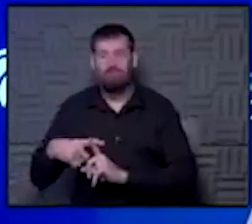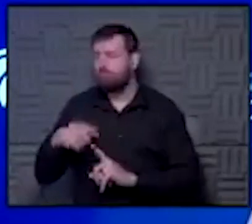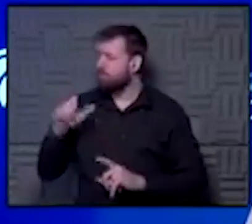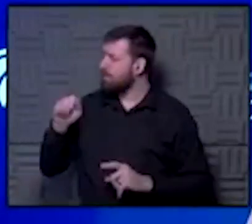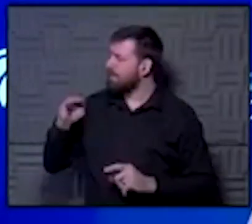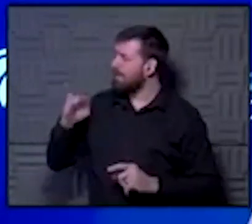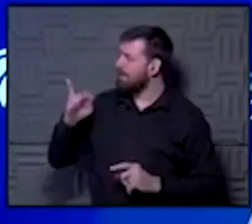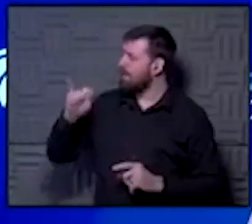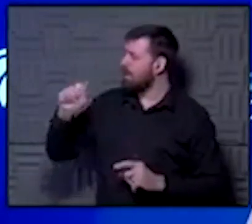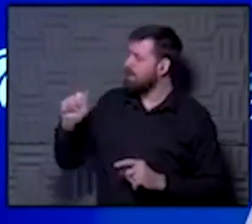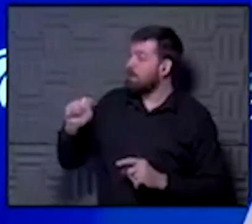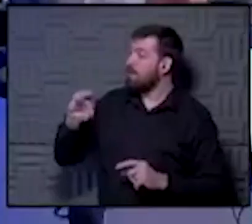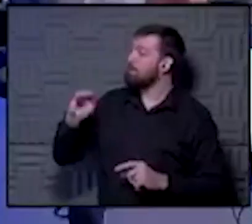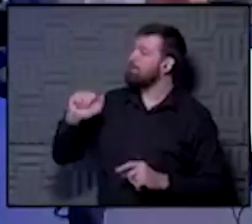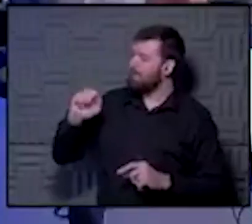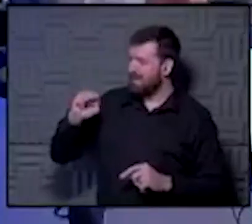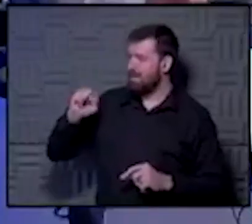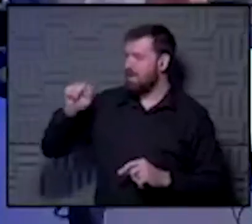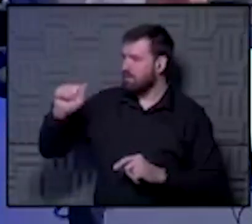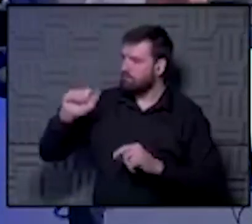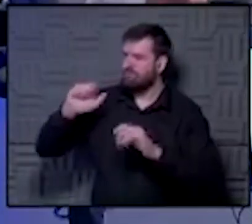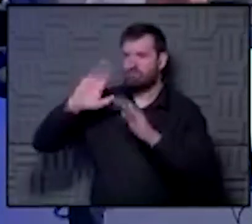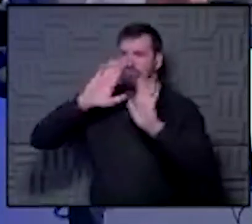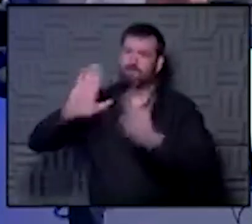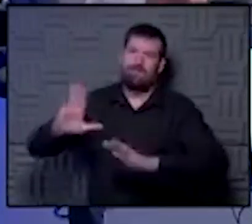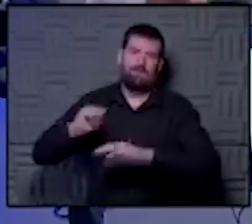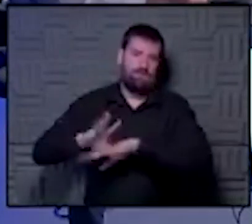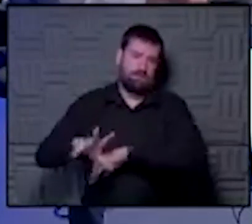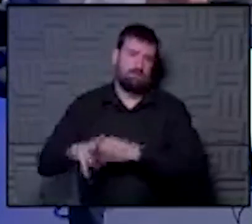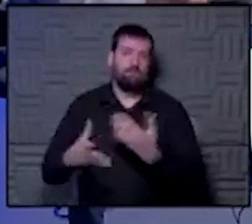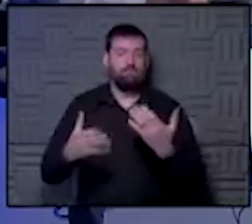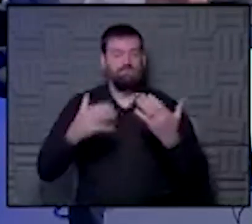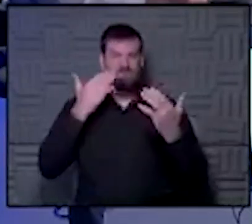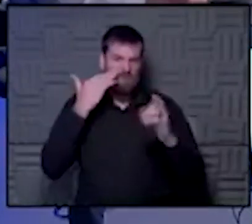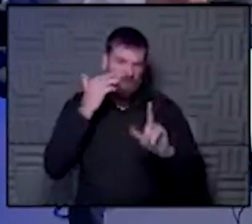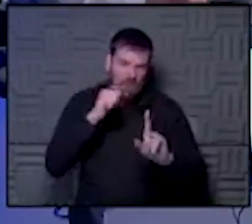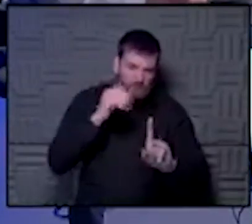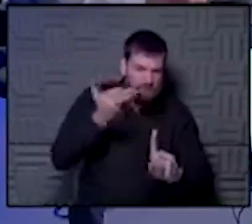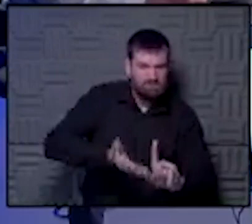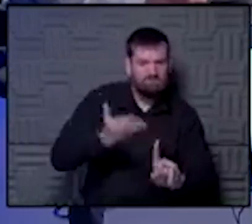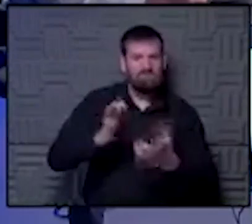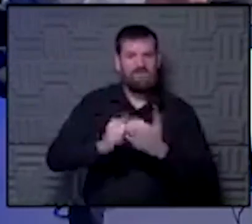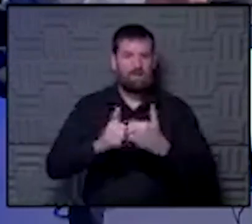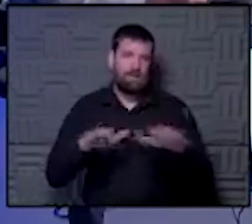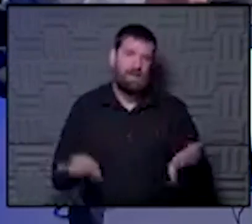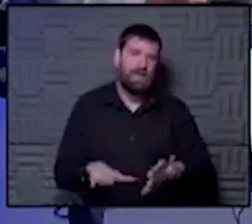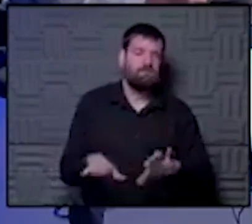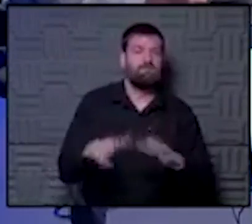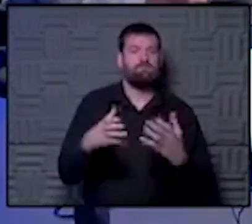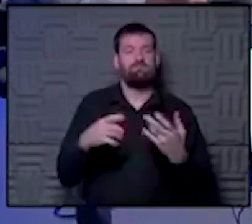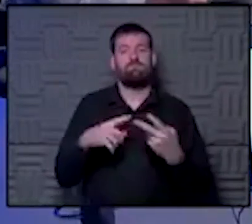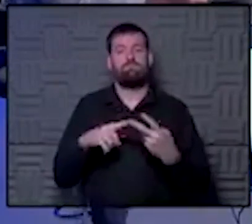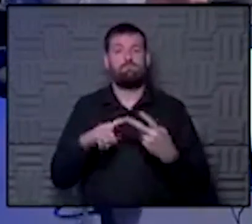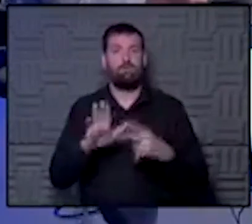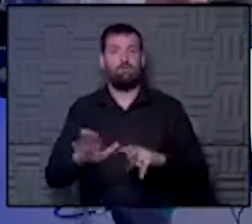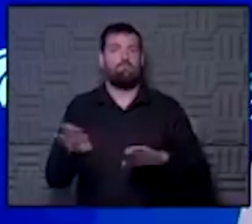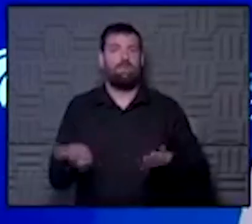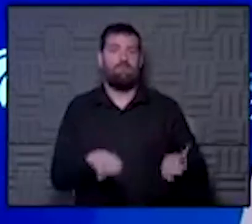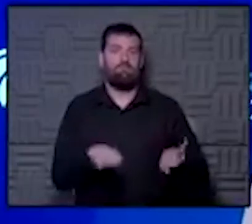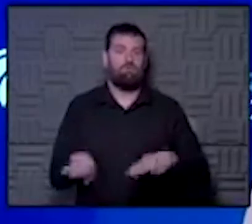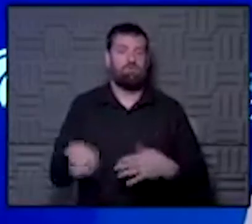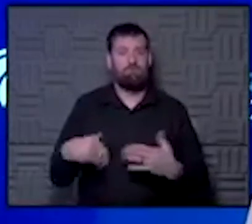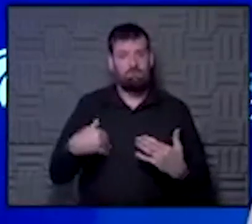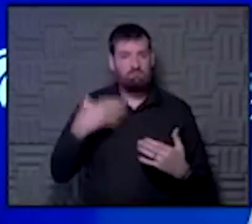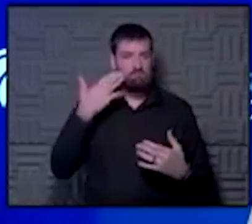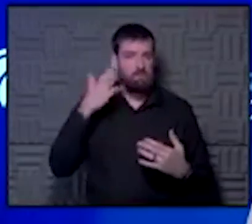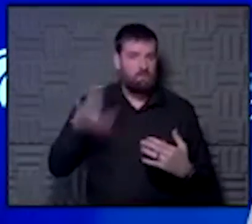advice. I think you always do it. But I think that point, you got to know your kid. You got to know how they act. You got to know what their behaviors are like. And I think I do think